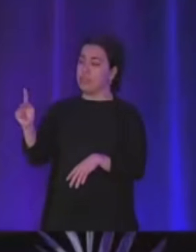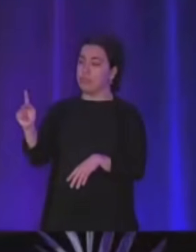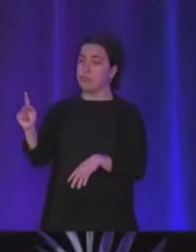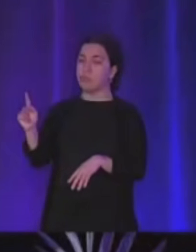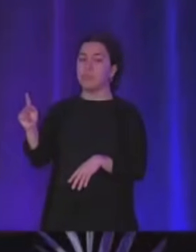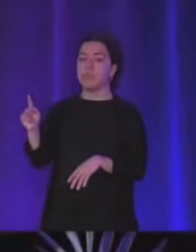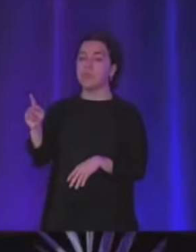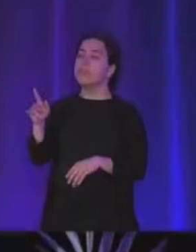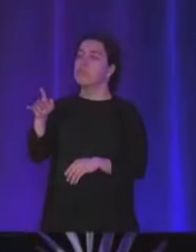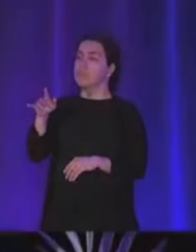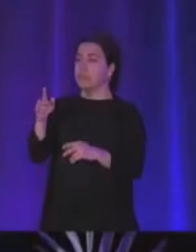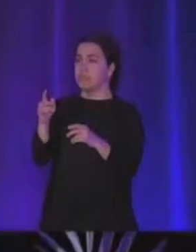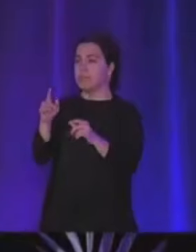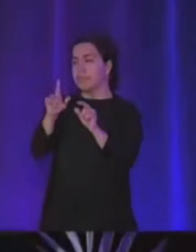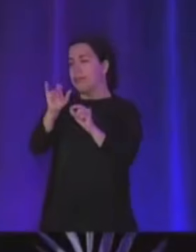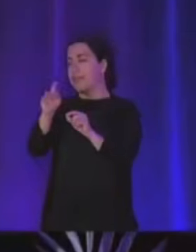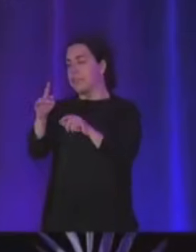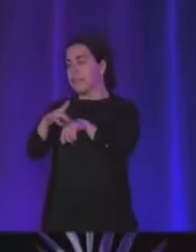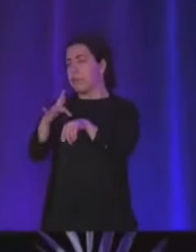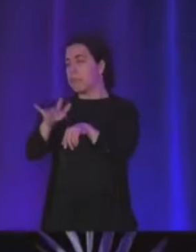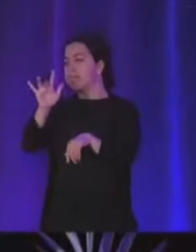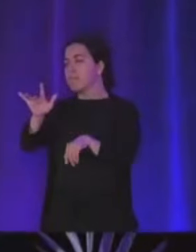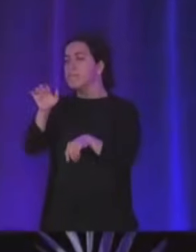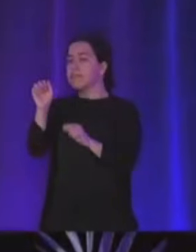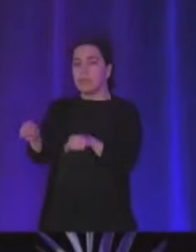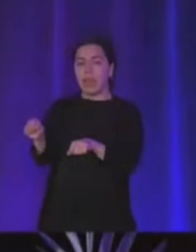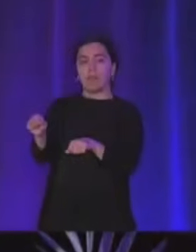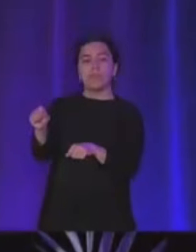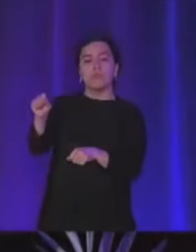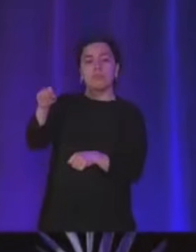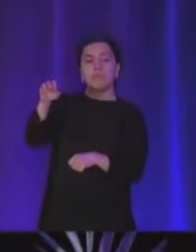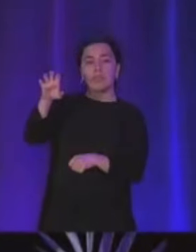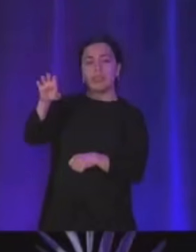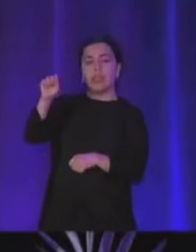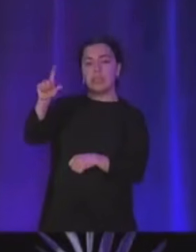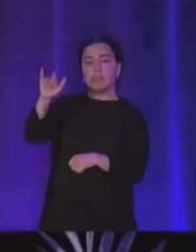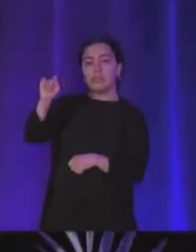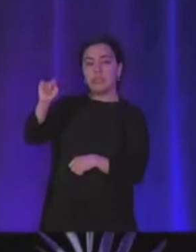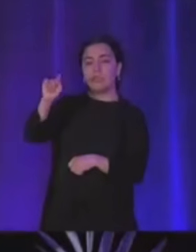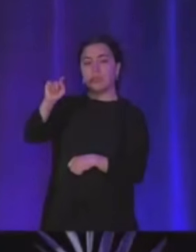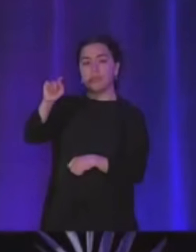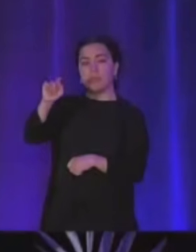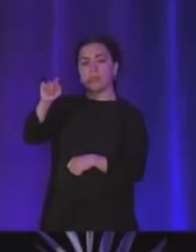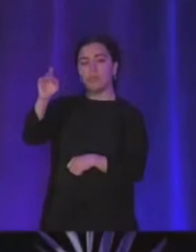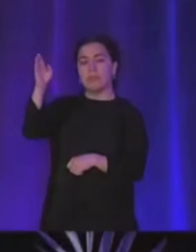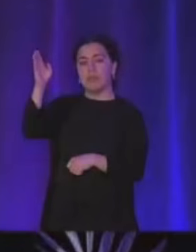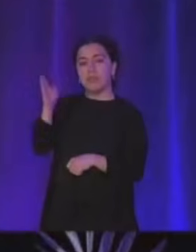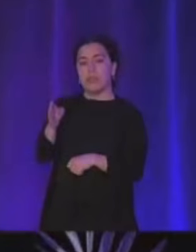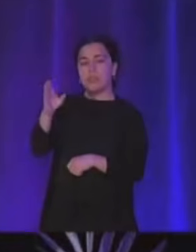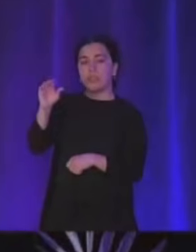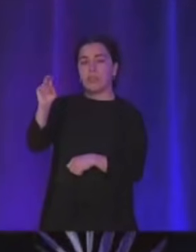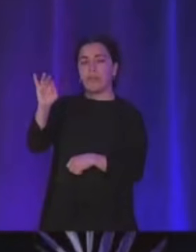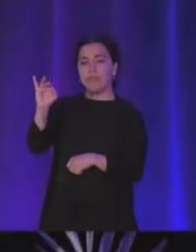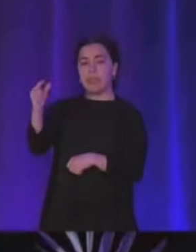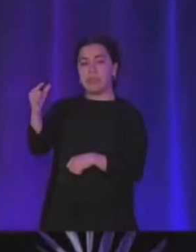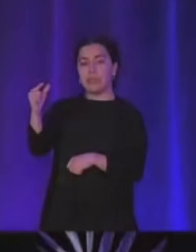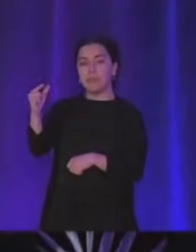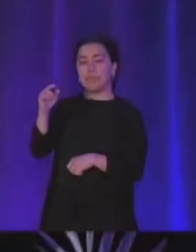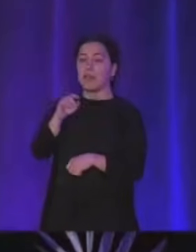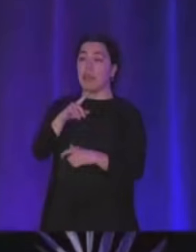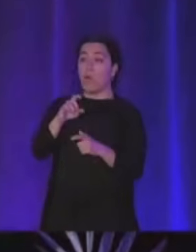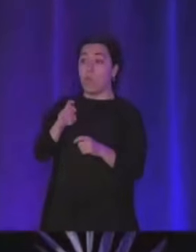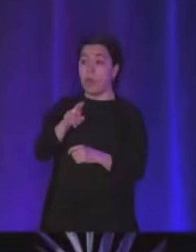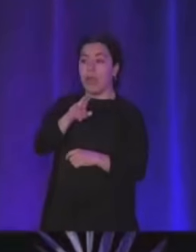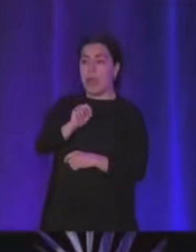init at ESLint/config, and that'll walk you through setting up an ESLint config. And then you can do npx ESLint dot. Now, fun fact about that